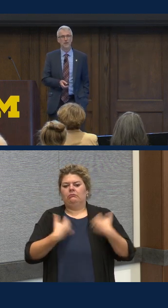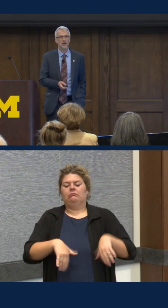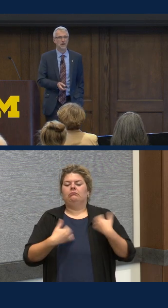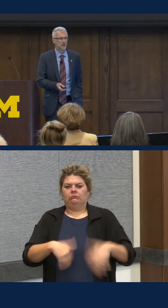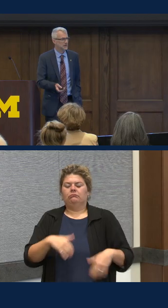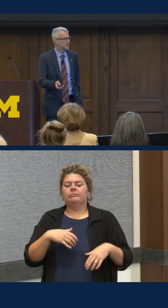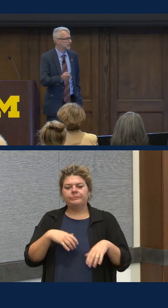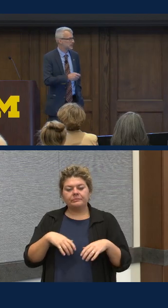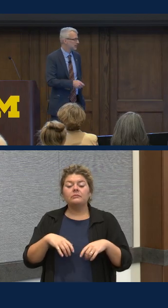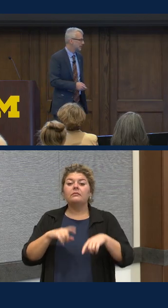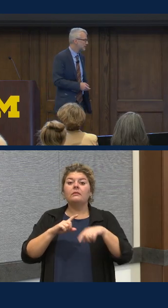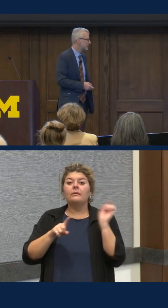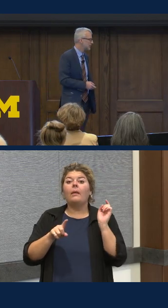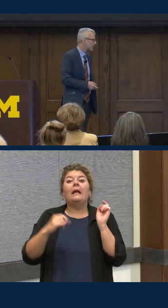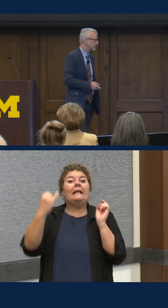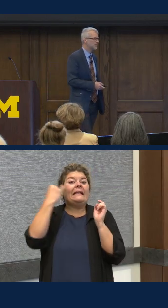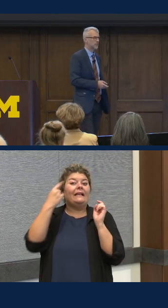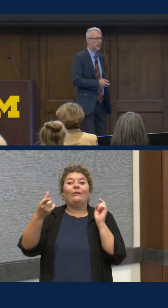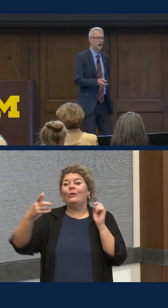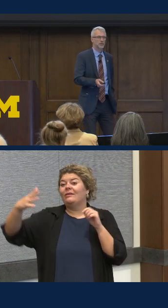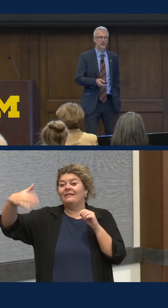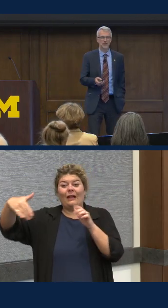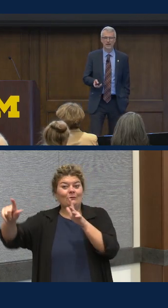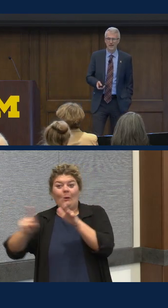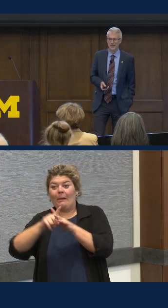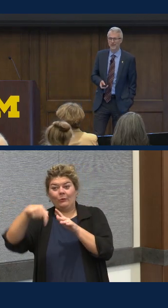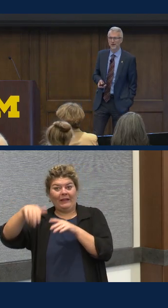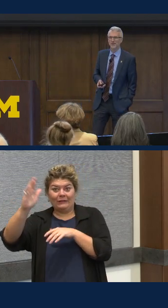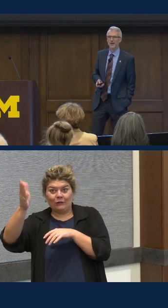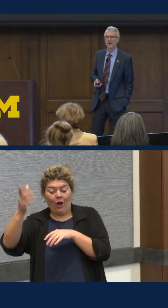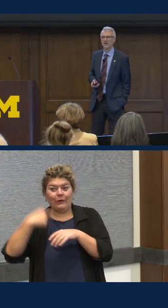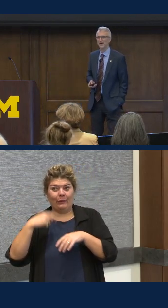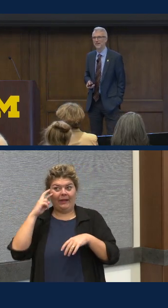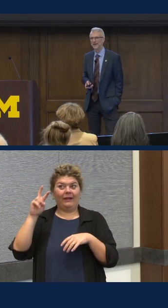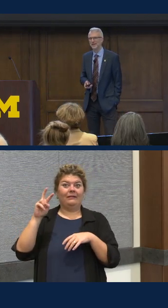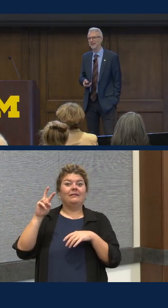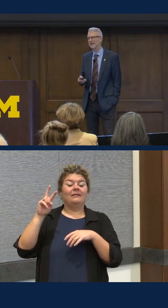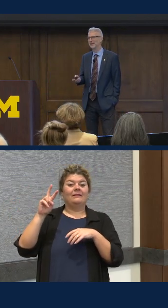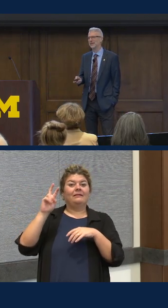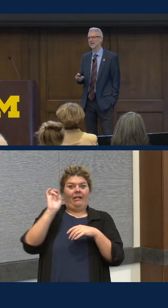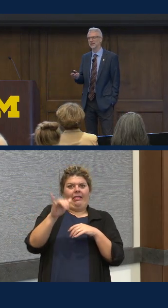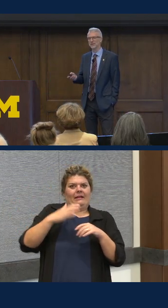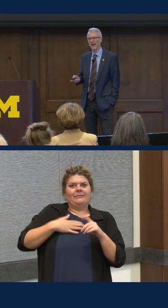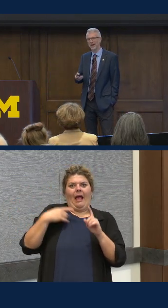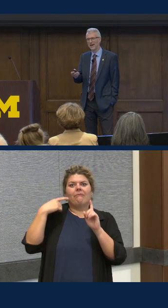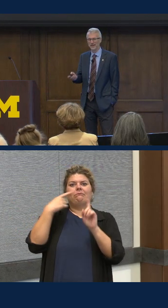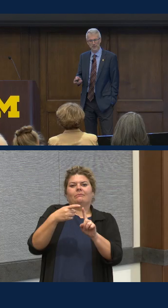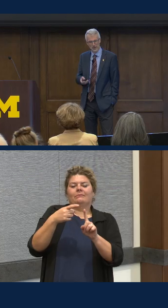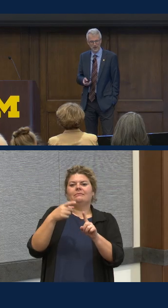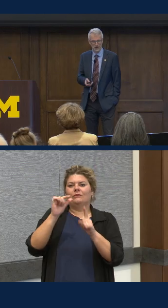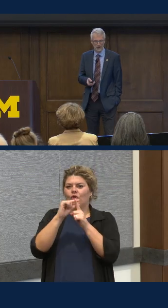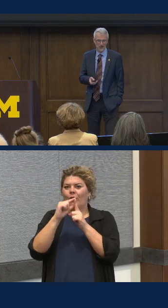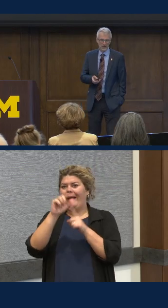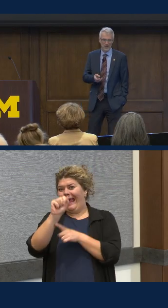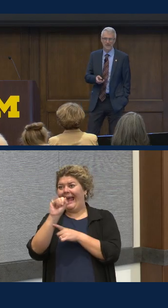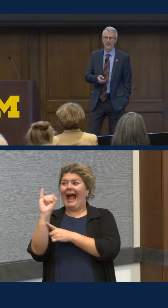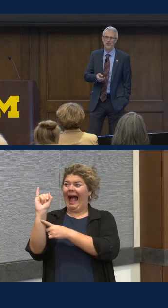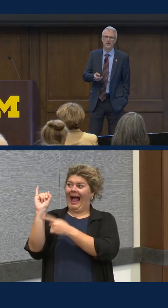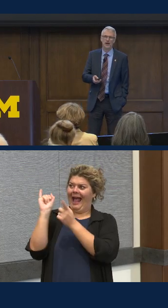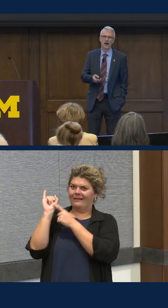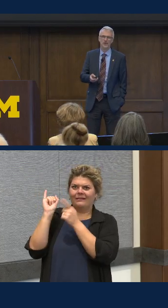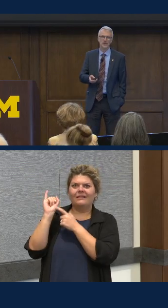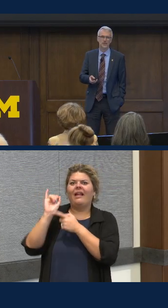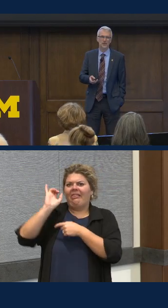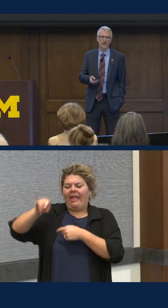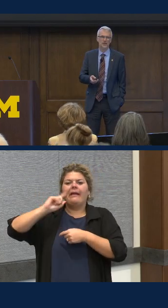This is the part where somebody who didn't come to the talk is probably thinking this is where I'm talking about, right? The term AI and the beholder, this is the